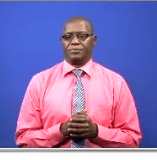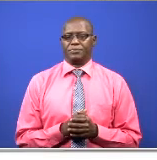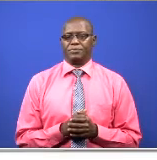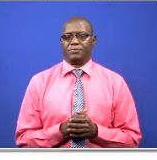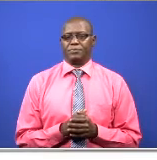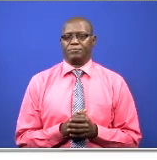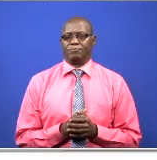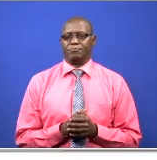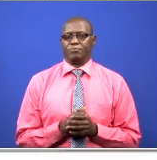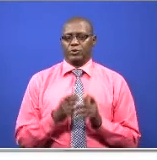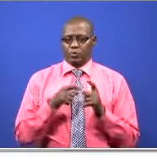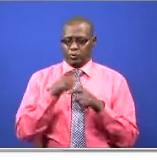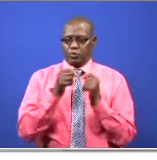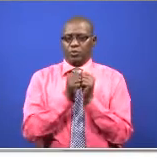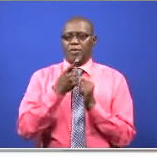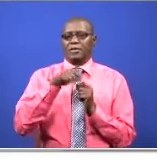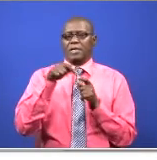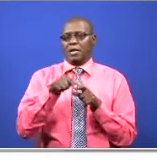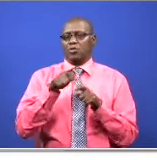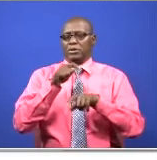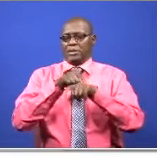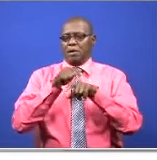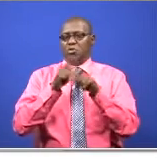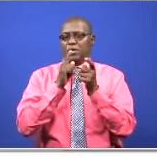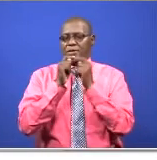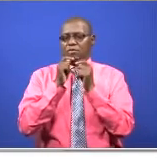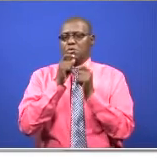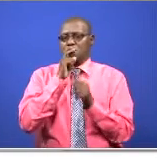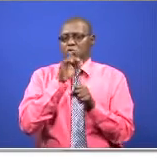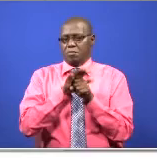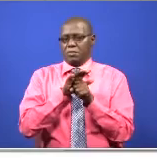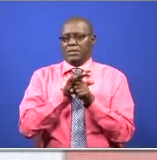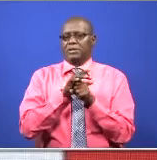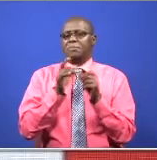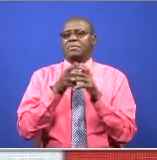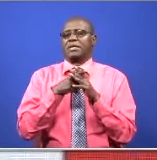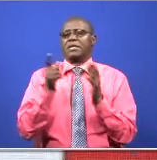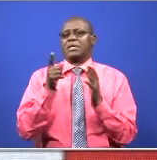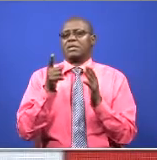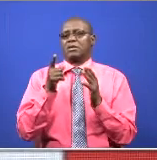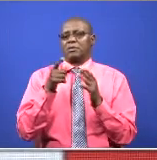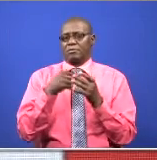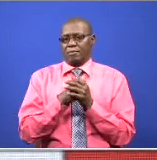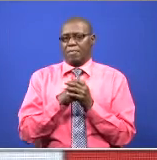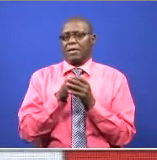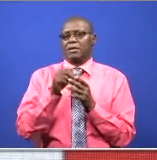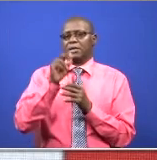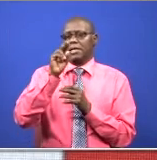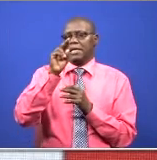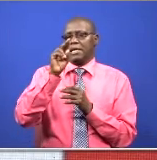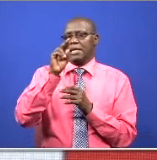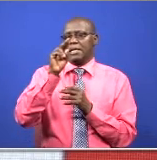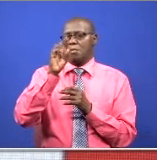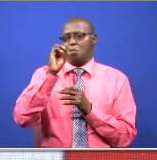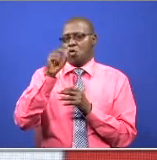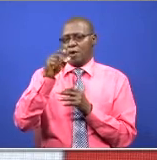staying with us. Now it's for time for that interview I promised at the beginning of this bulletin with Naftali Mwangi, the CEO of Hysop